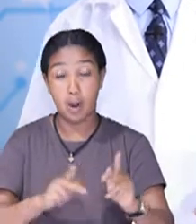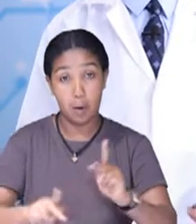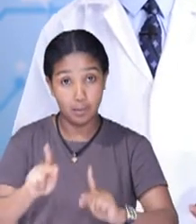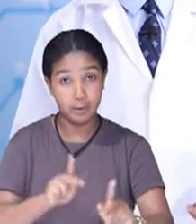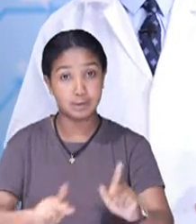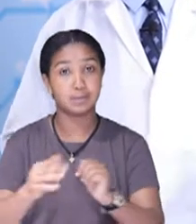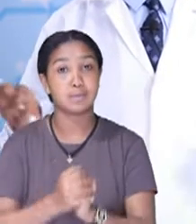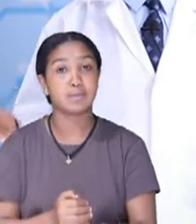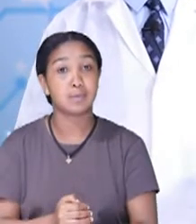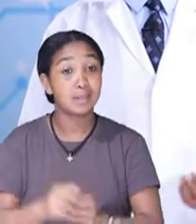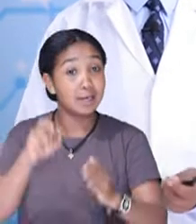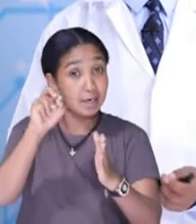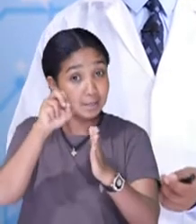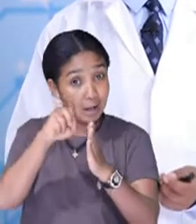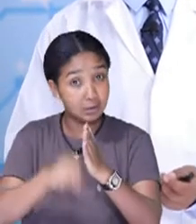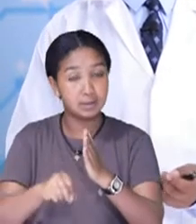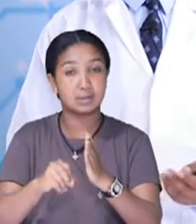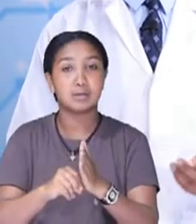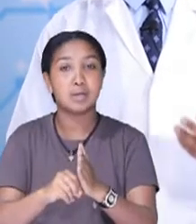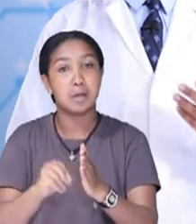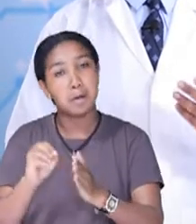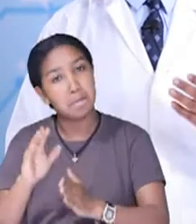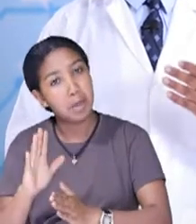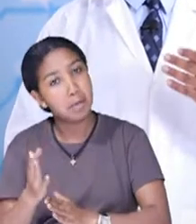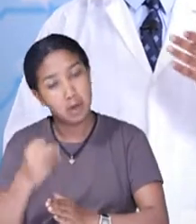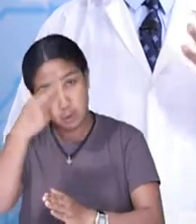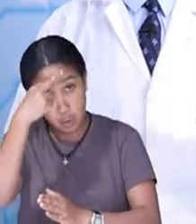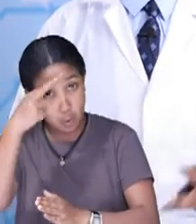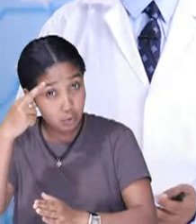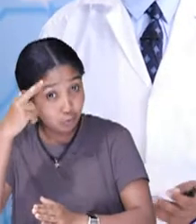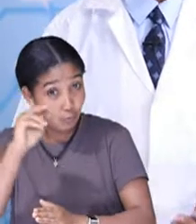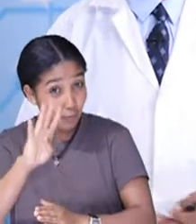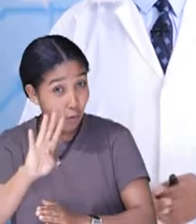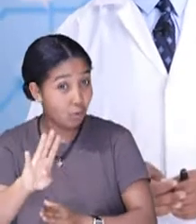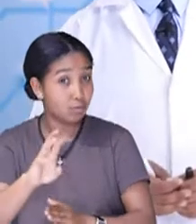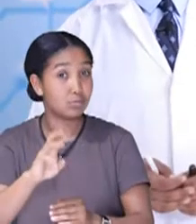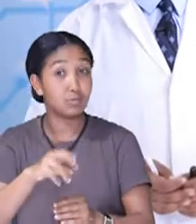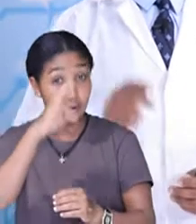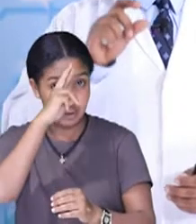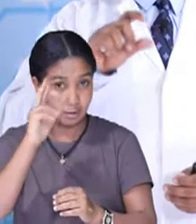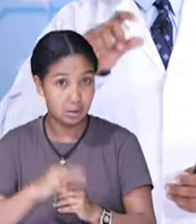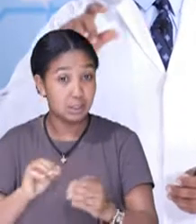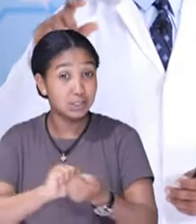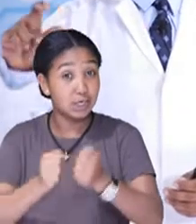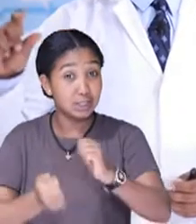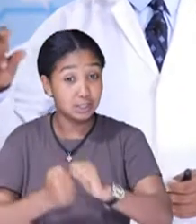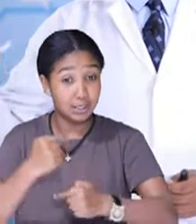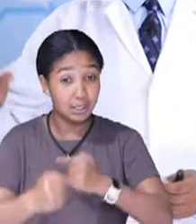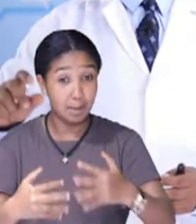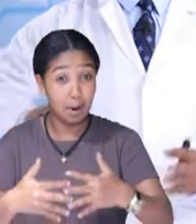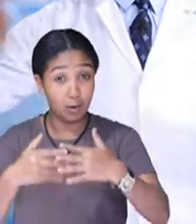population, results may be due to 4 reasons. Changing the